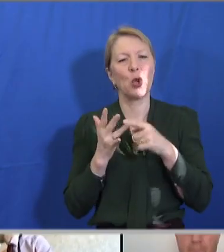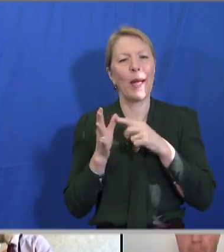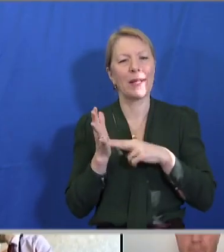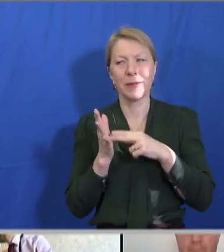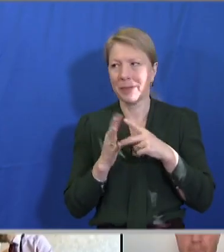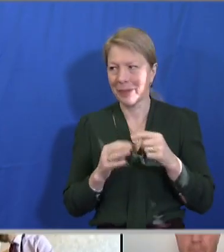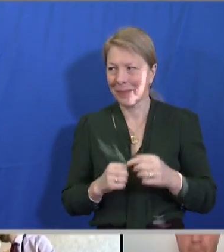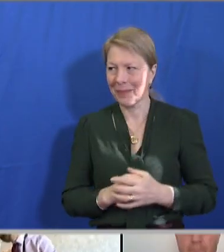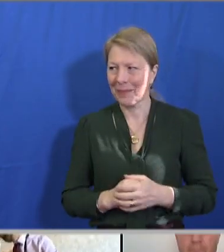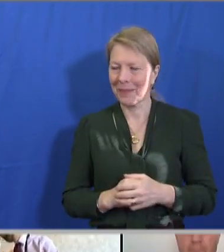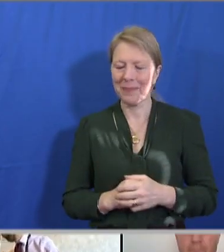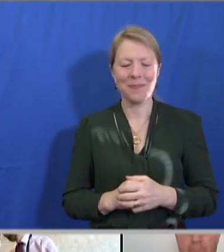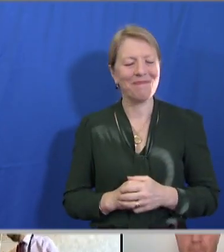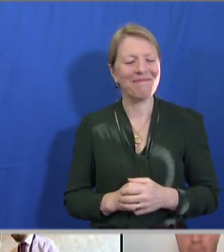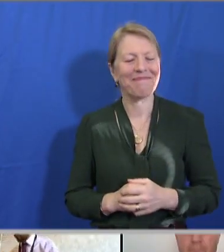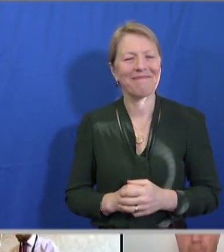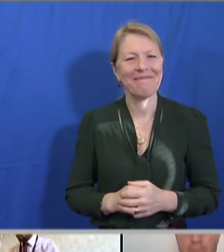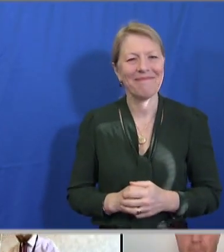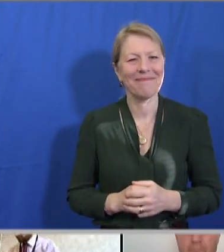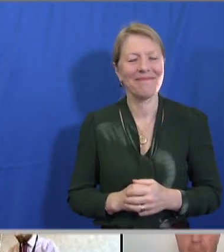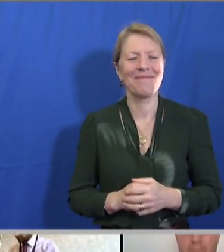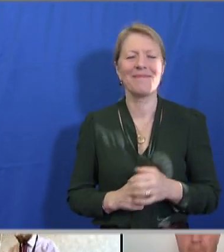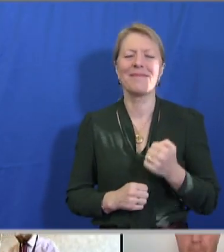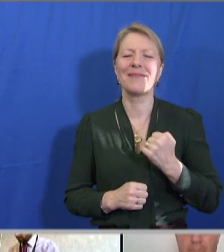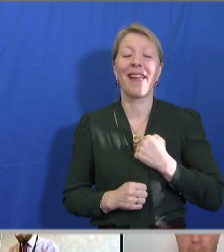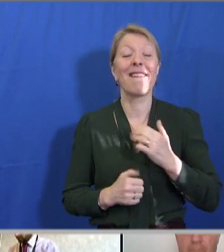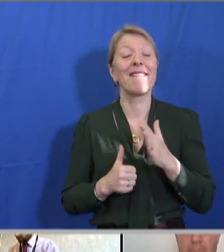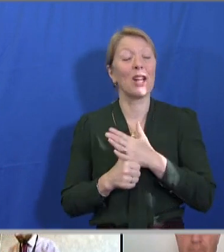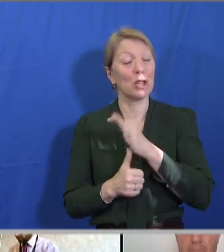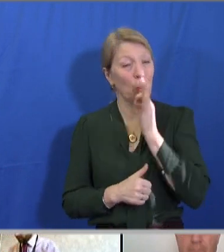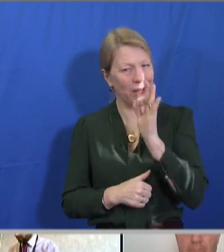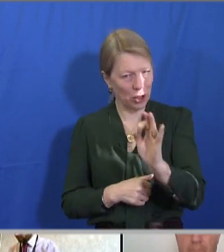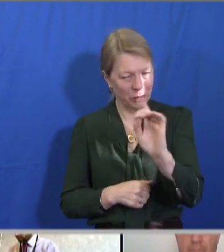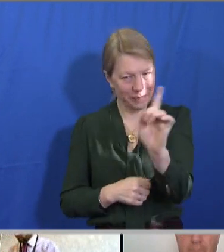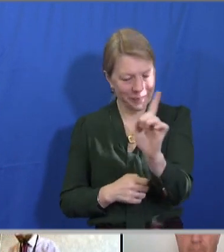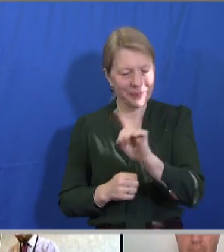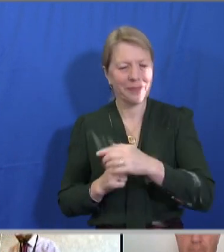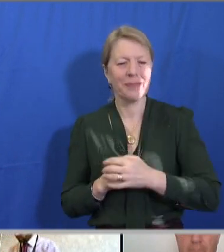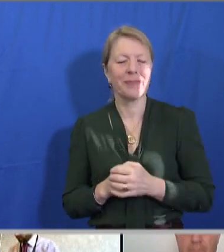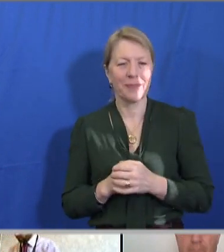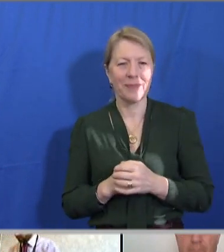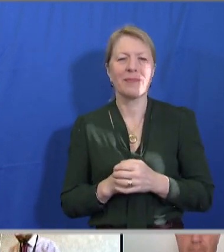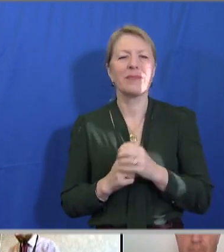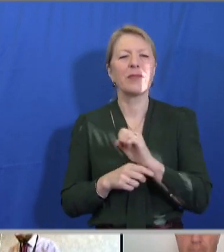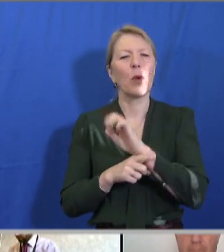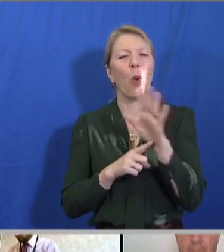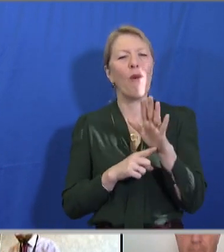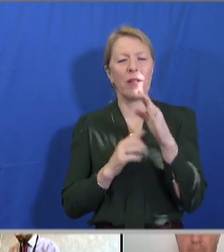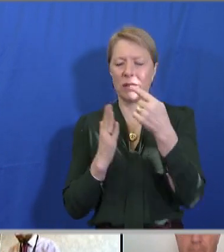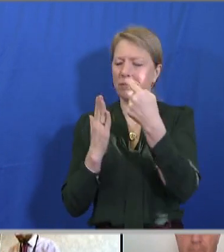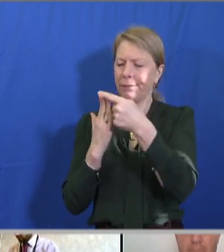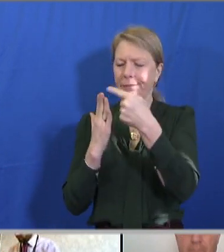My first question is, many of the measures and supports introduced during COVID, such